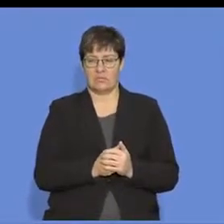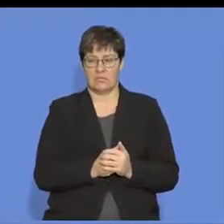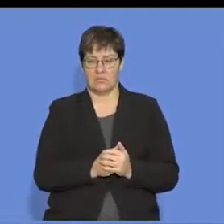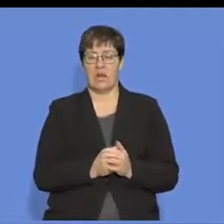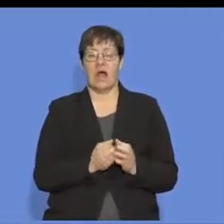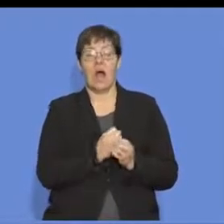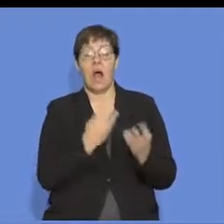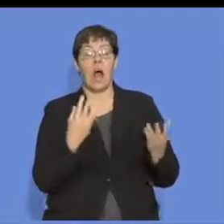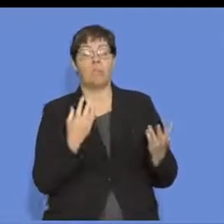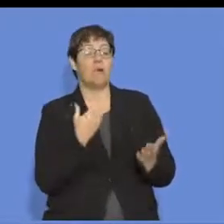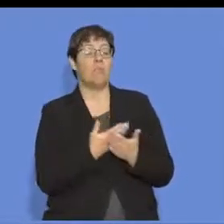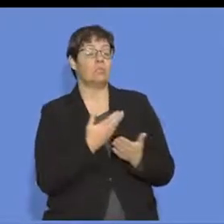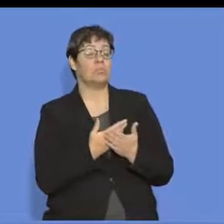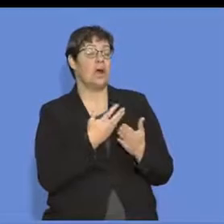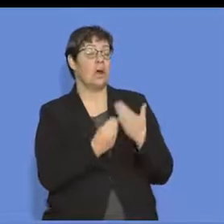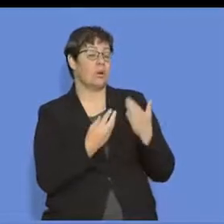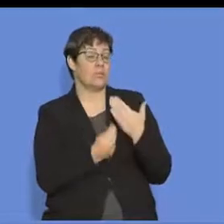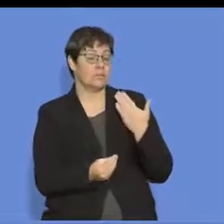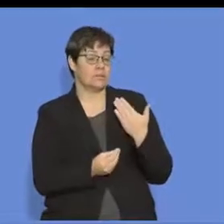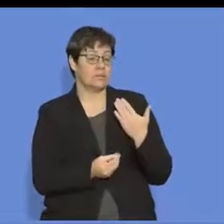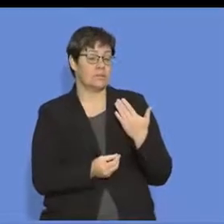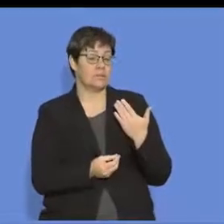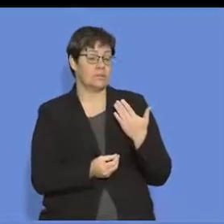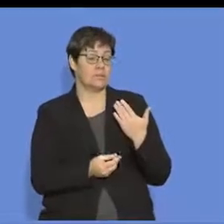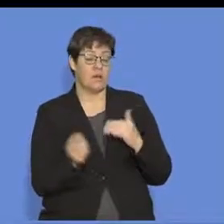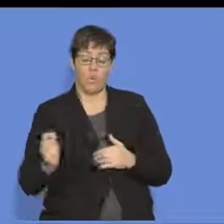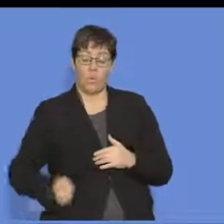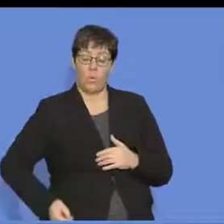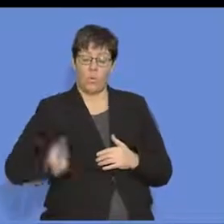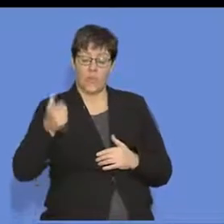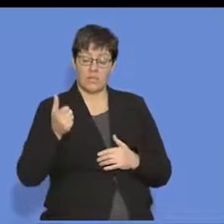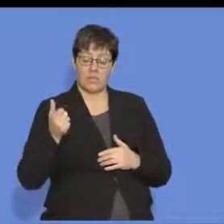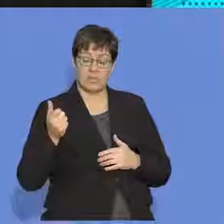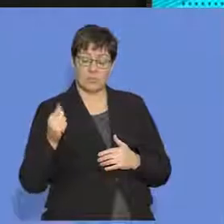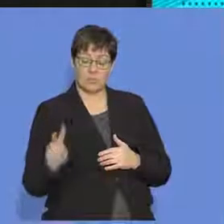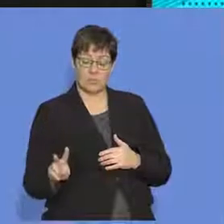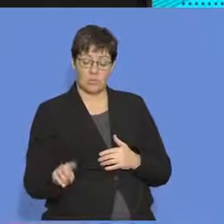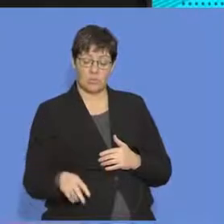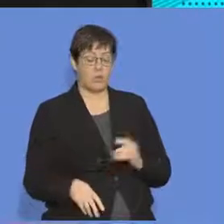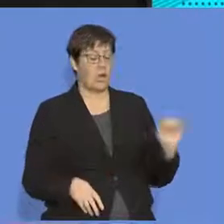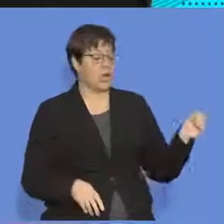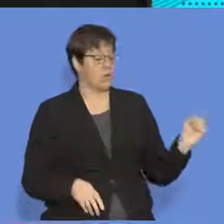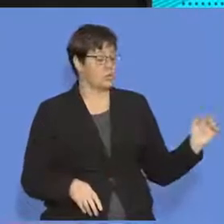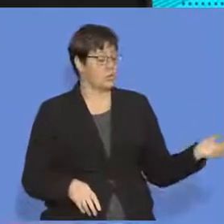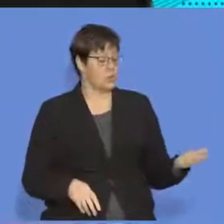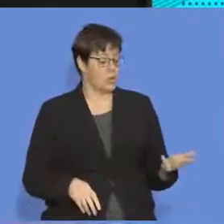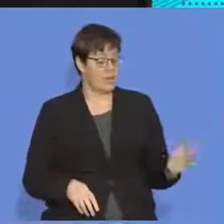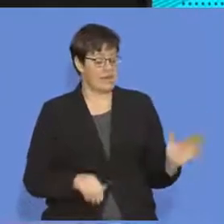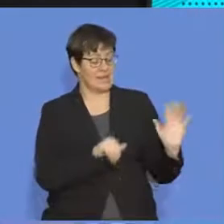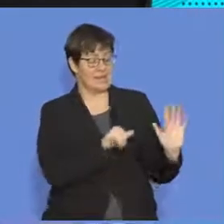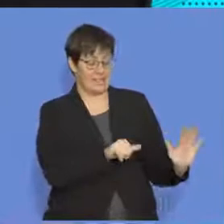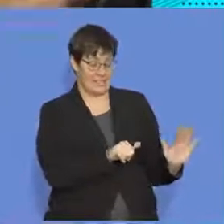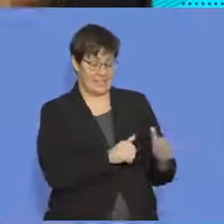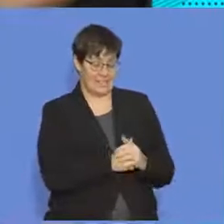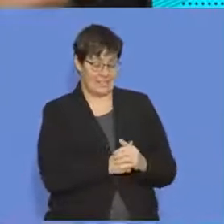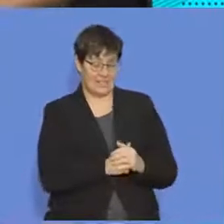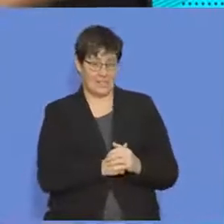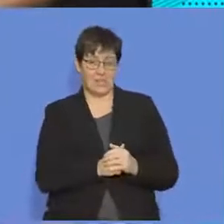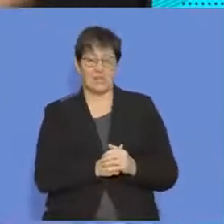the number of possible outcomes for a coin is 2. The number of possible outcomes for a die is